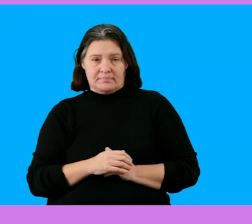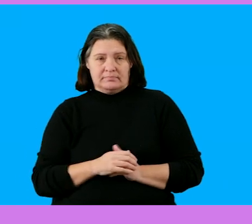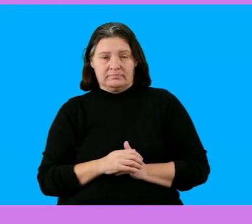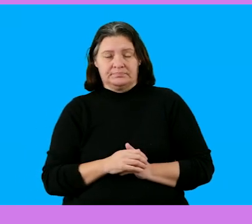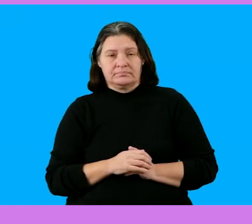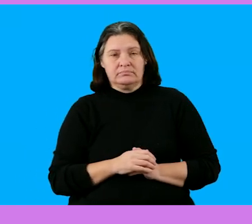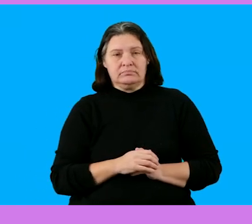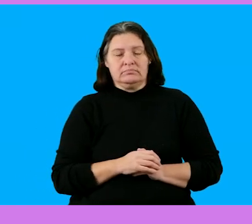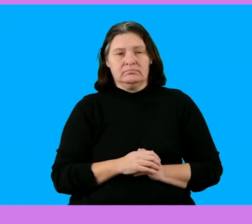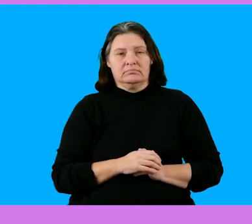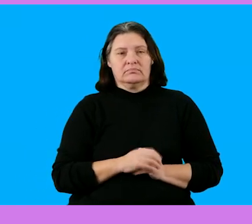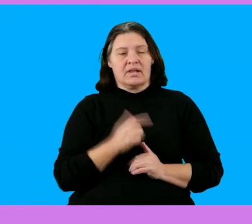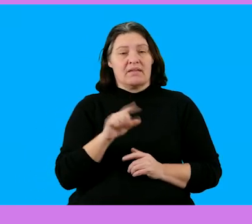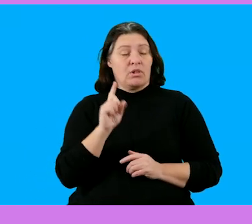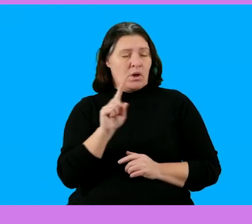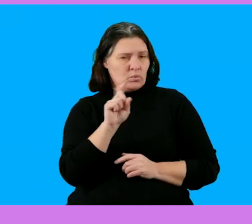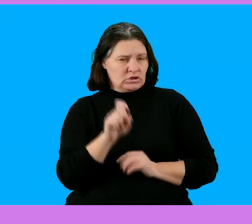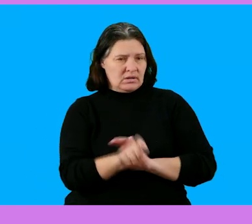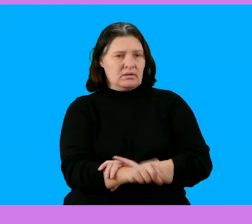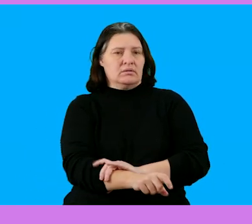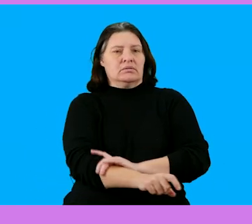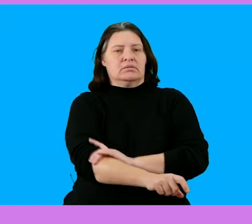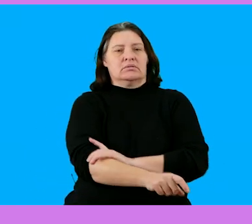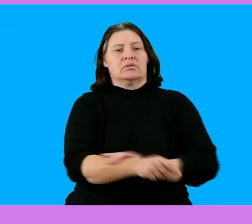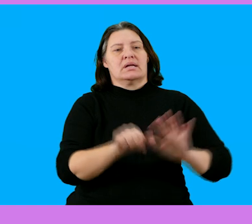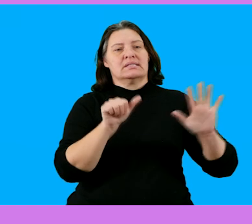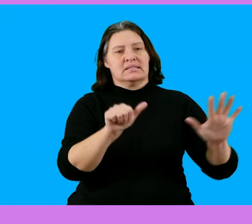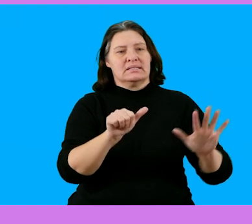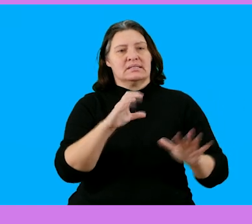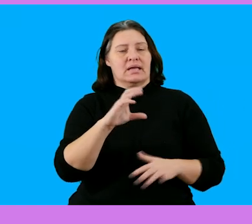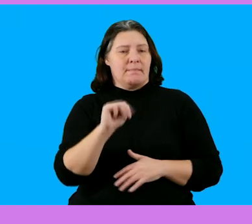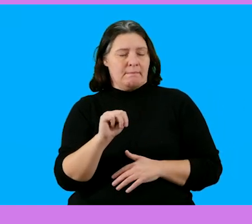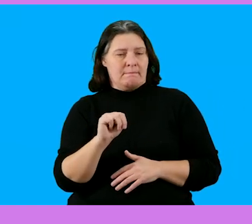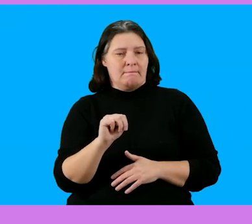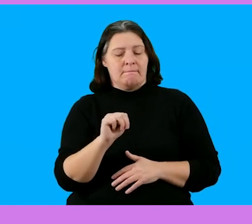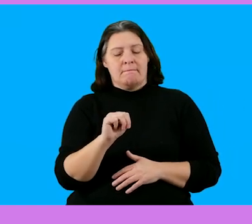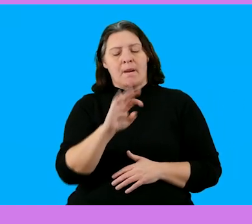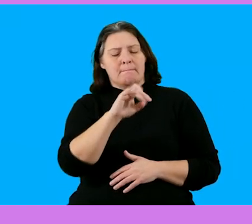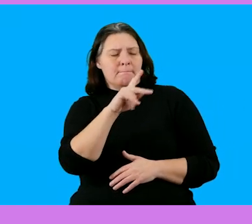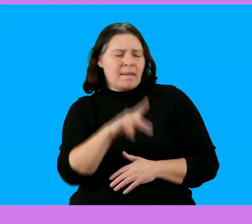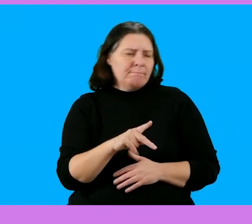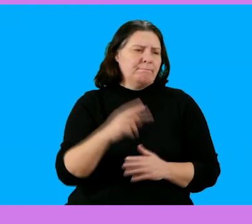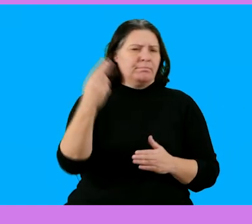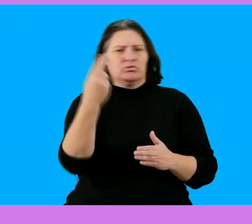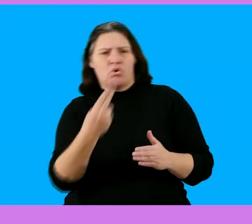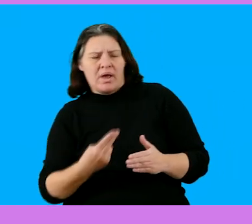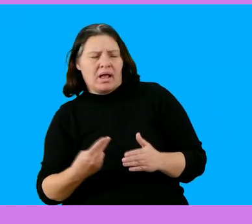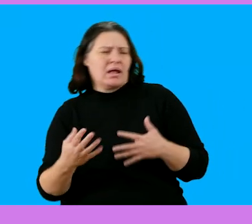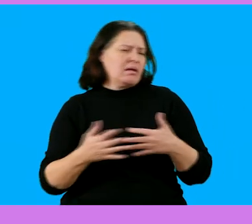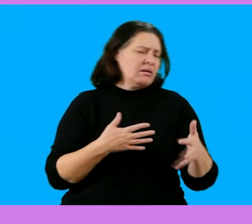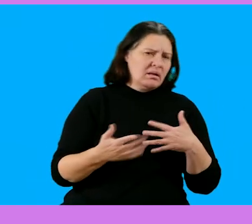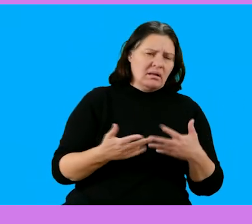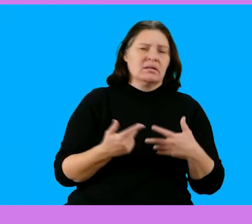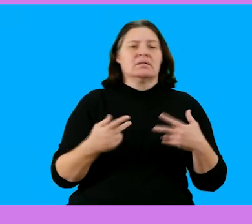kilometers. Now, level 1 question, what does this mean? Simply means that 6 centimeters on a map or drawing